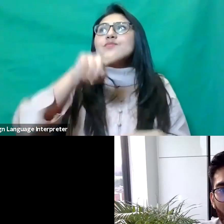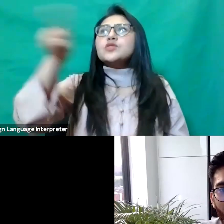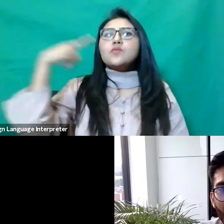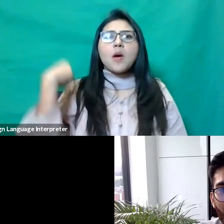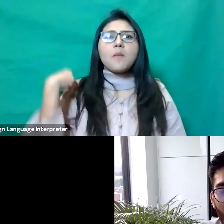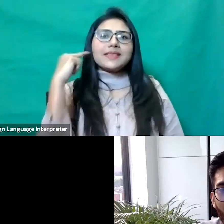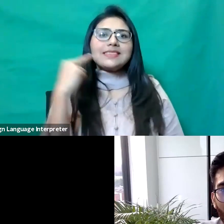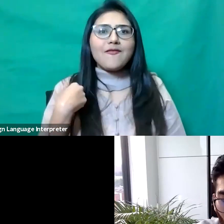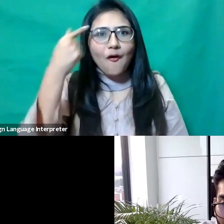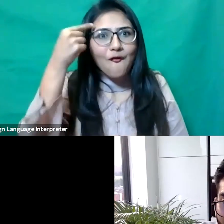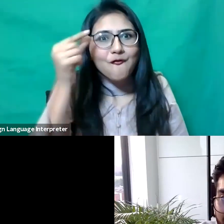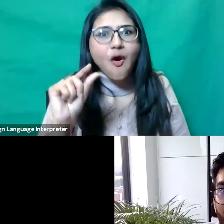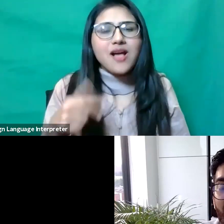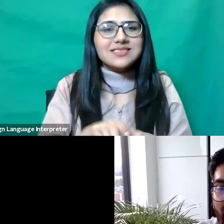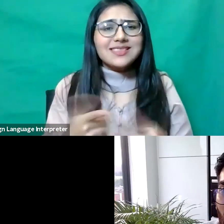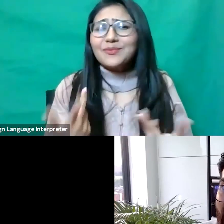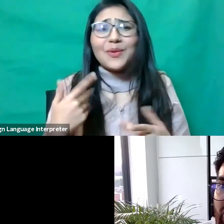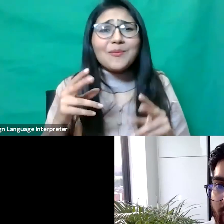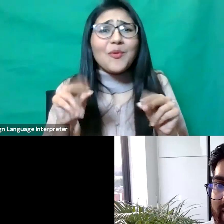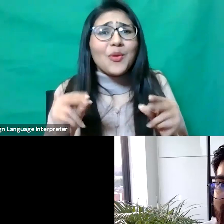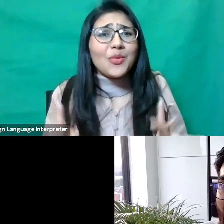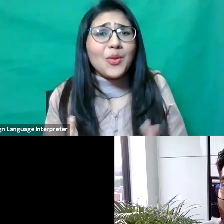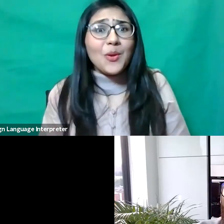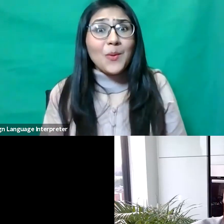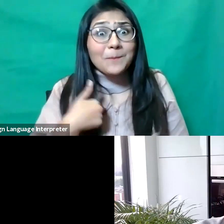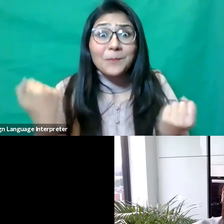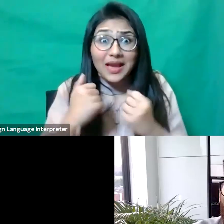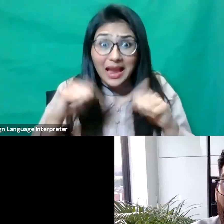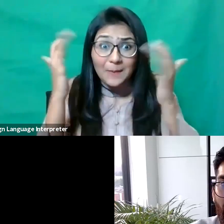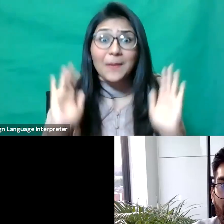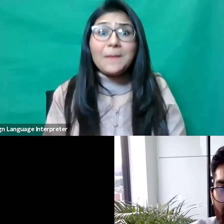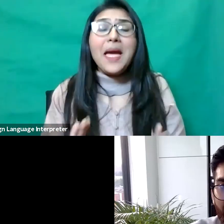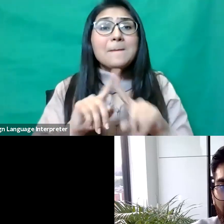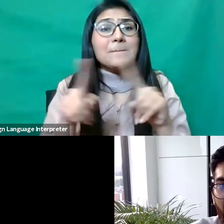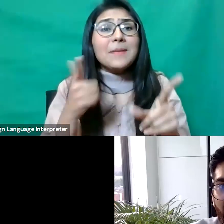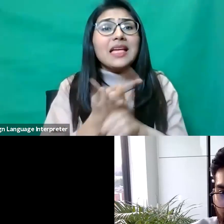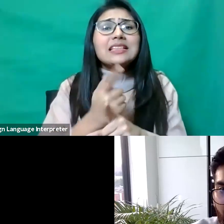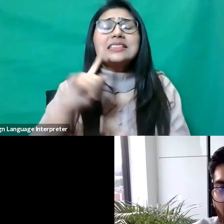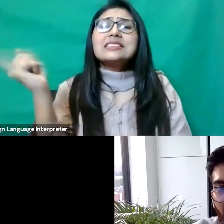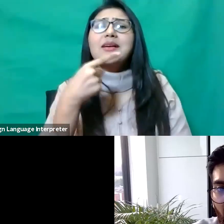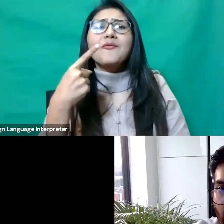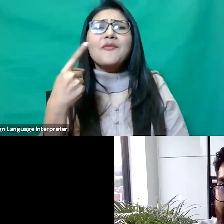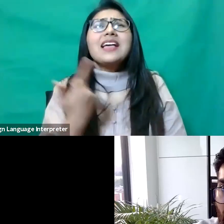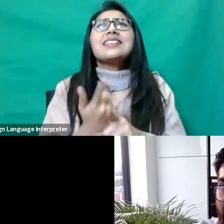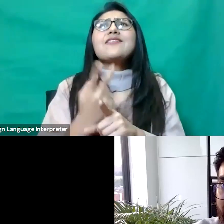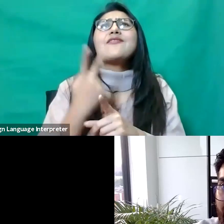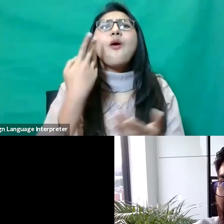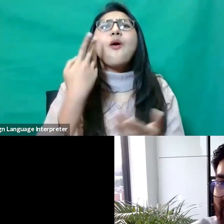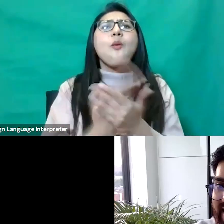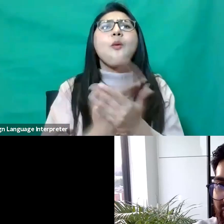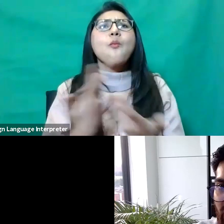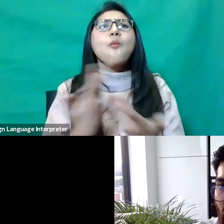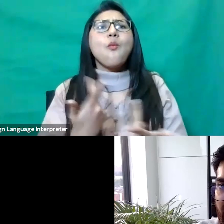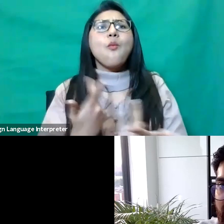it, but we can prove that we can do it. But the teachers were trying to make the lowest points to